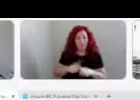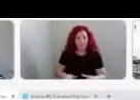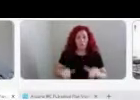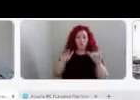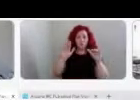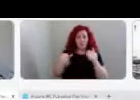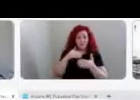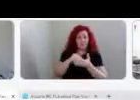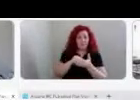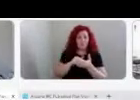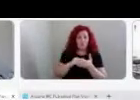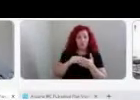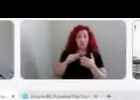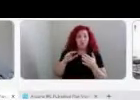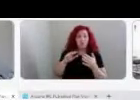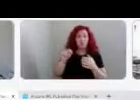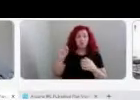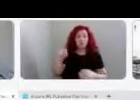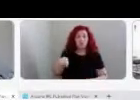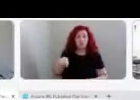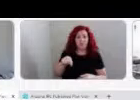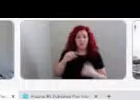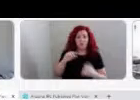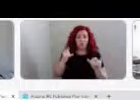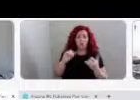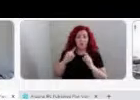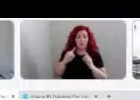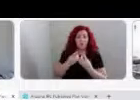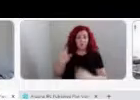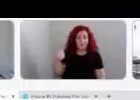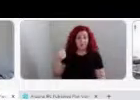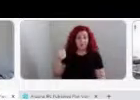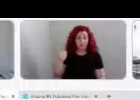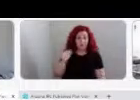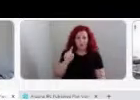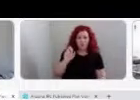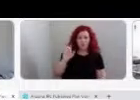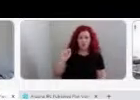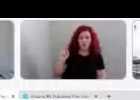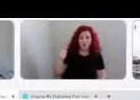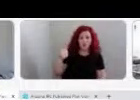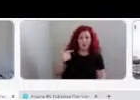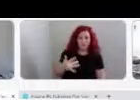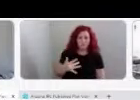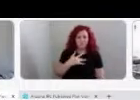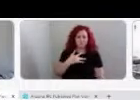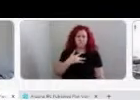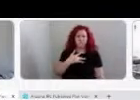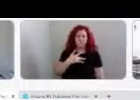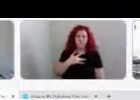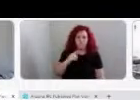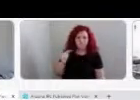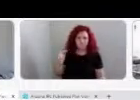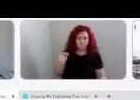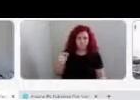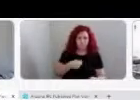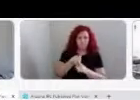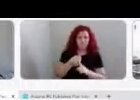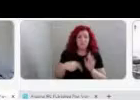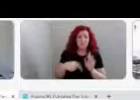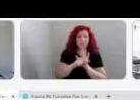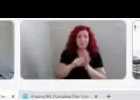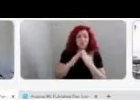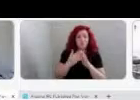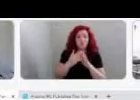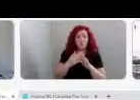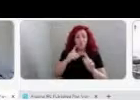current district 10. the draft map tan is a self-inflicted wound to the heart of our communities watching the creation of